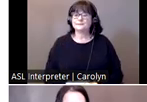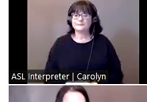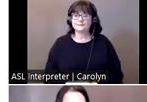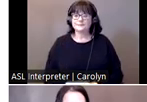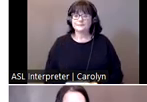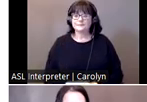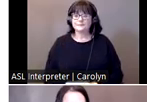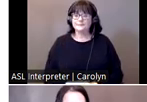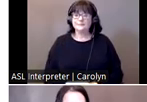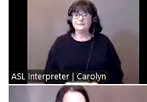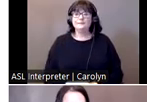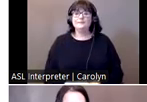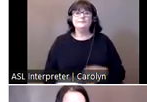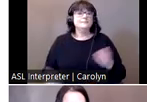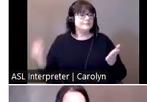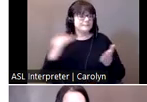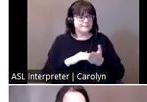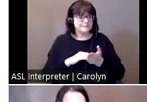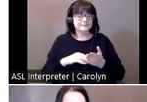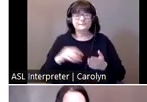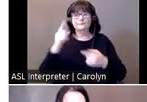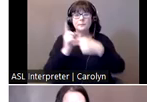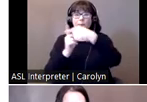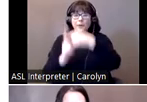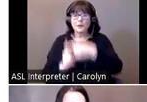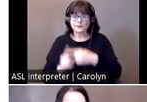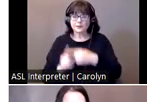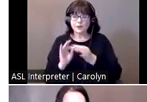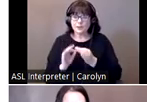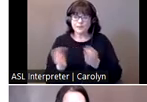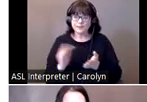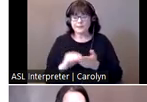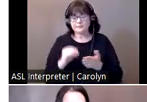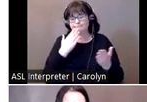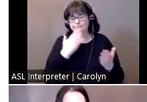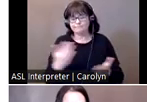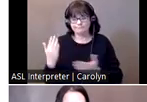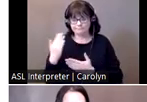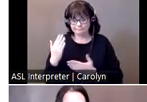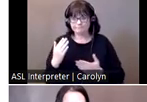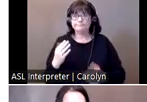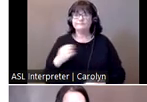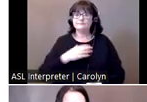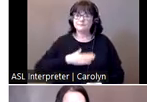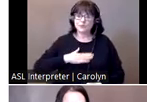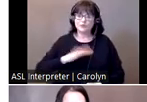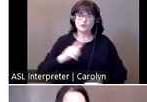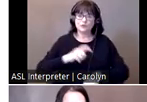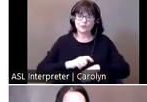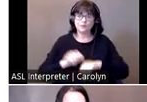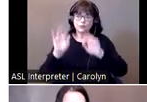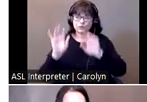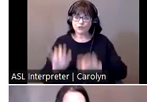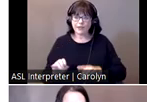And thank you again for the positive comments in the chat. I really appreciate your efforts to share and to type things into the chat, because again, I know